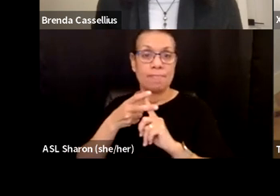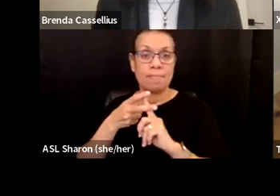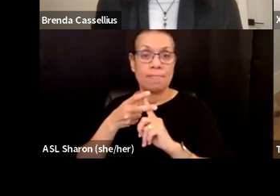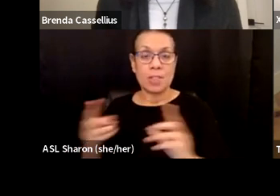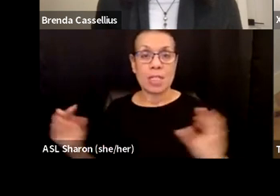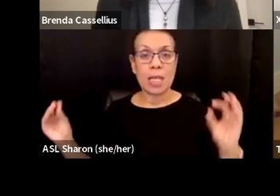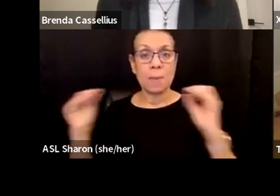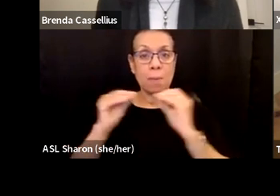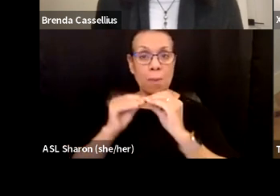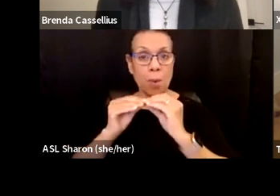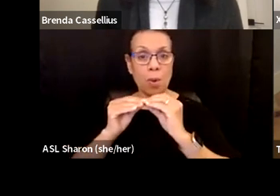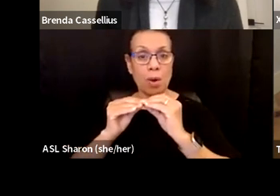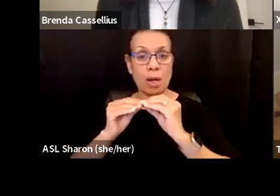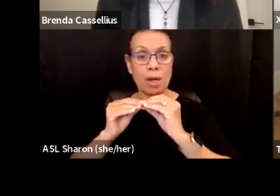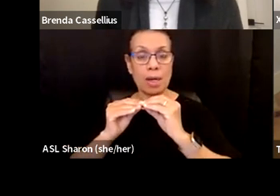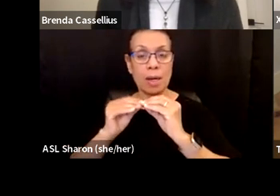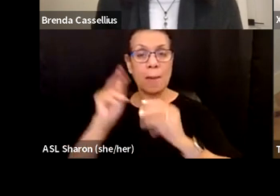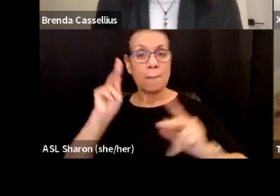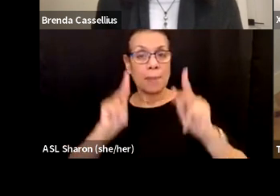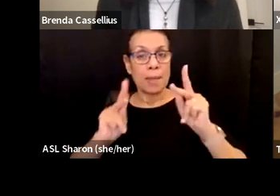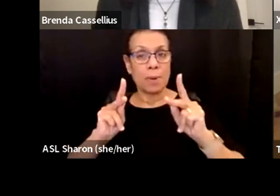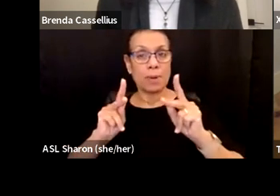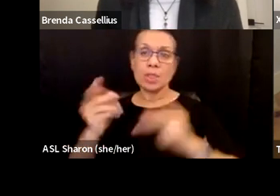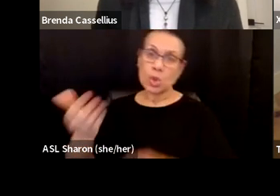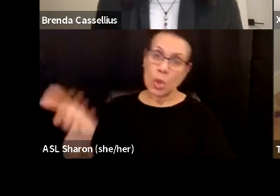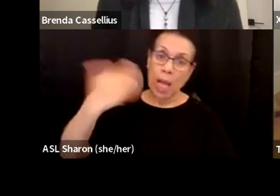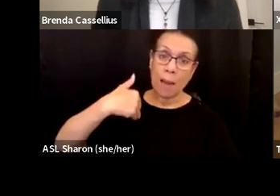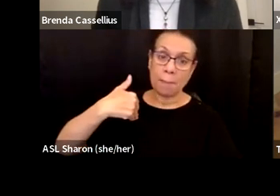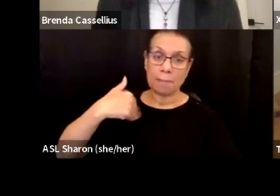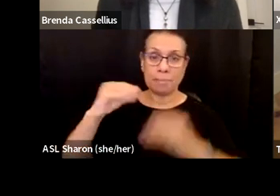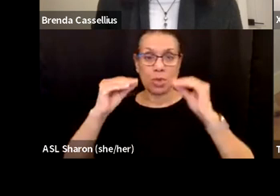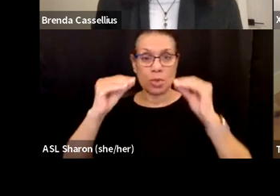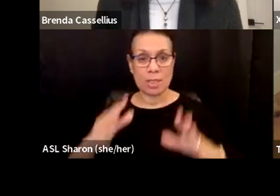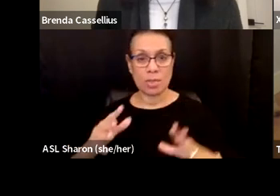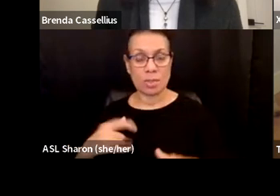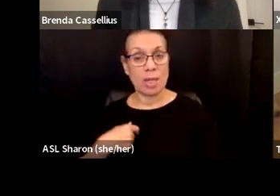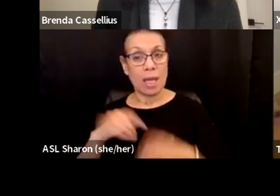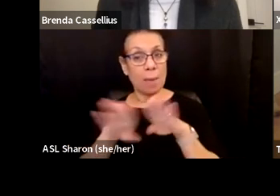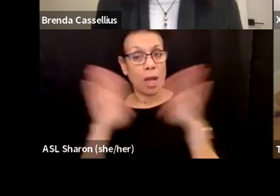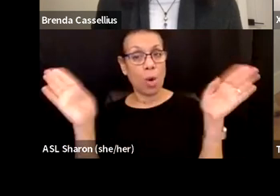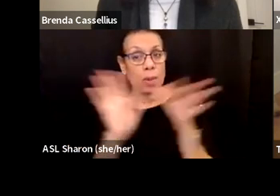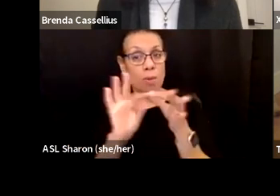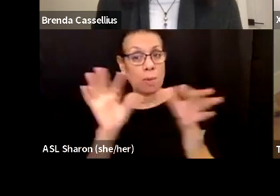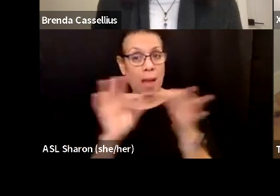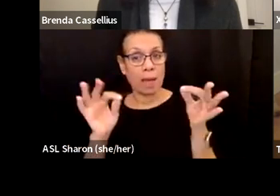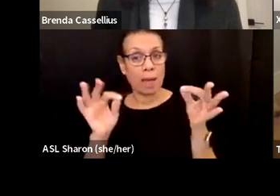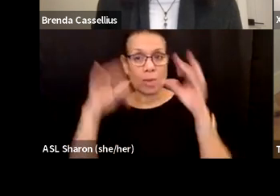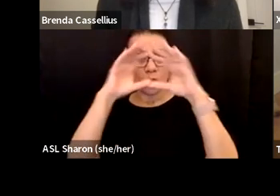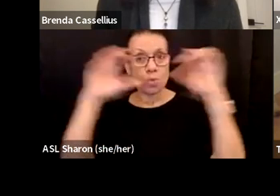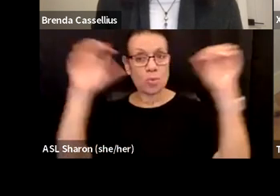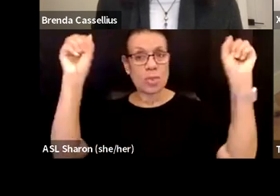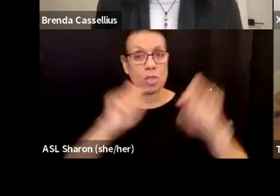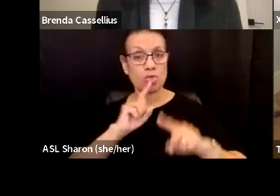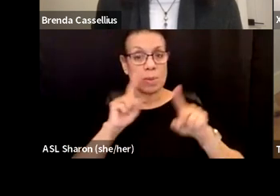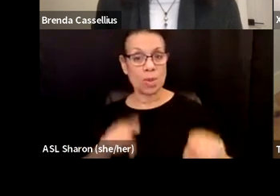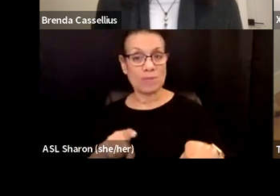more um folks in the front door as i said in my uh opening remarks in the superintendent's report